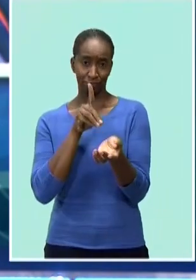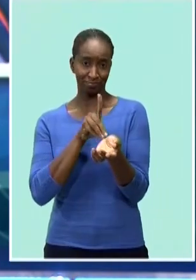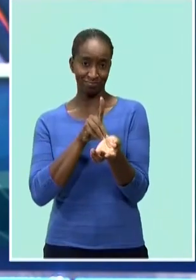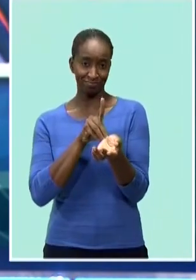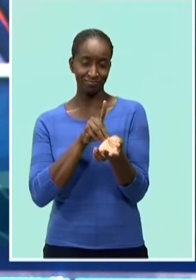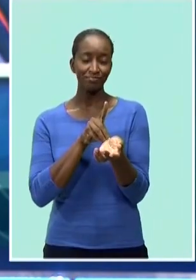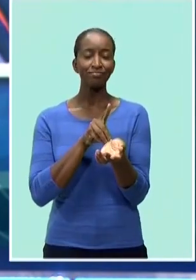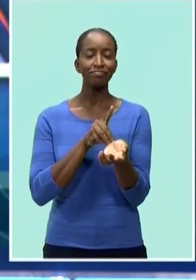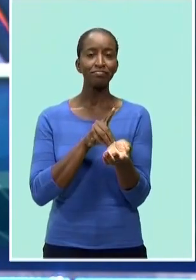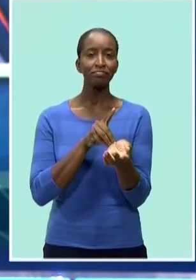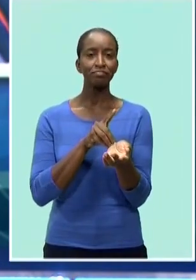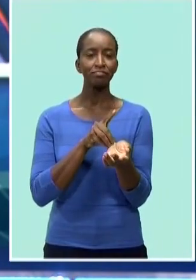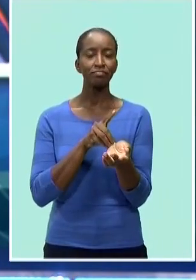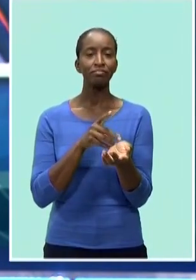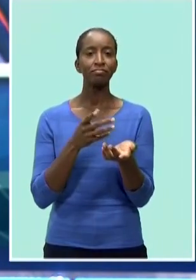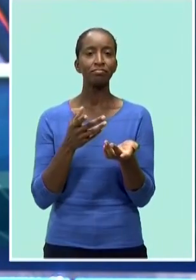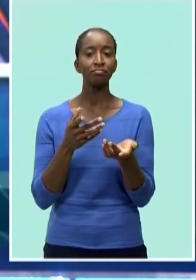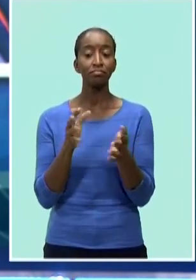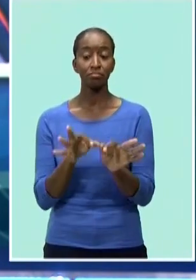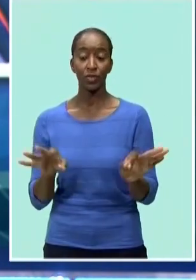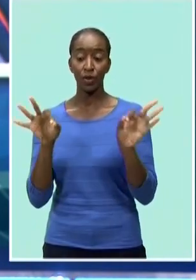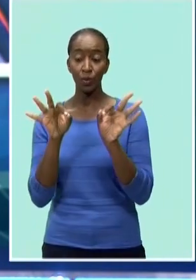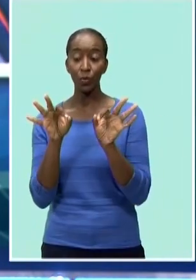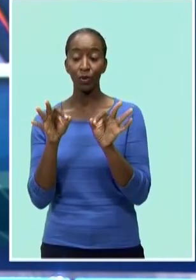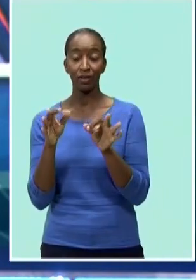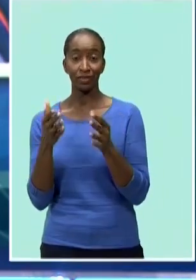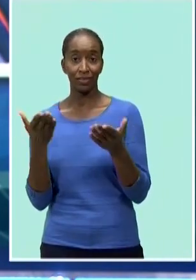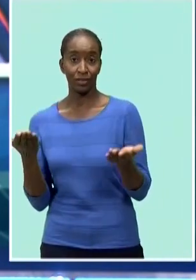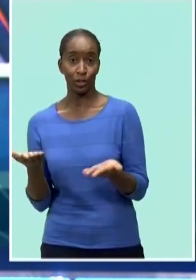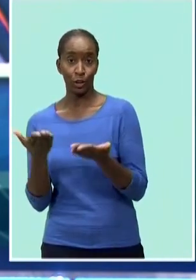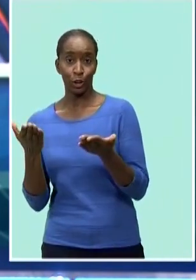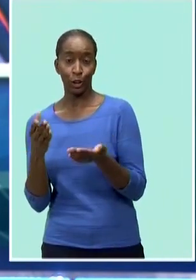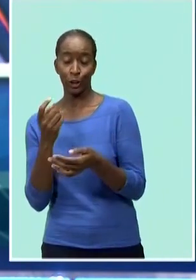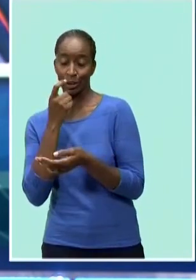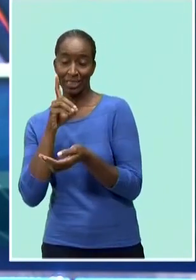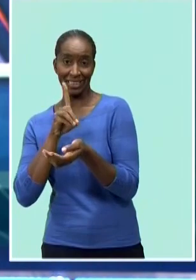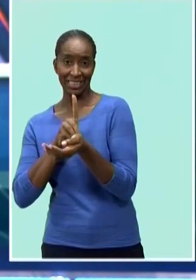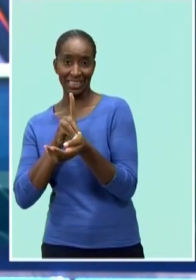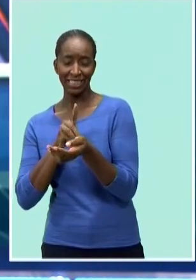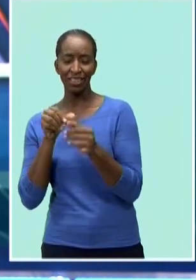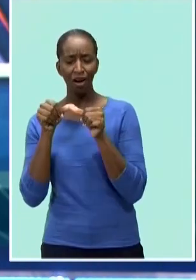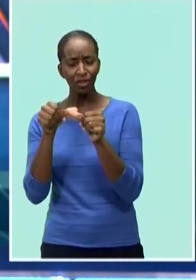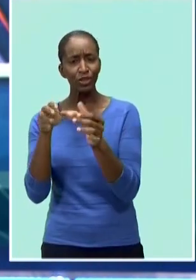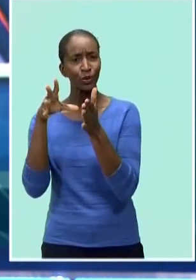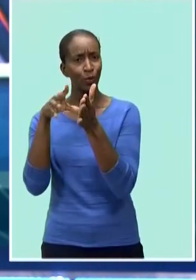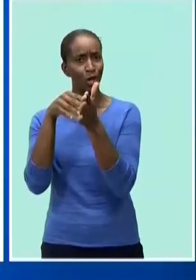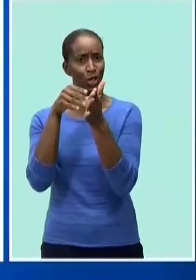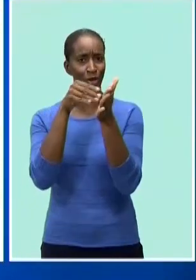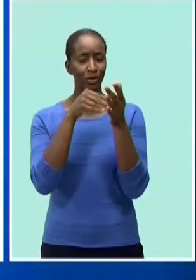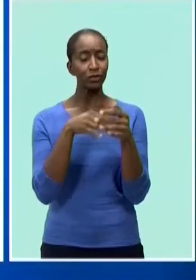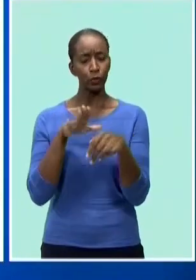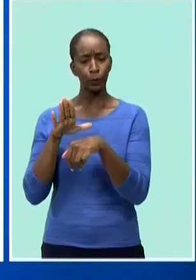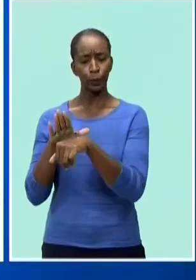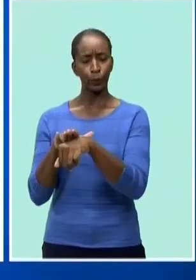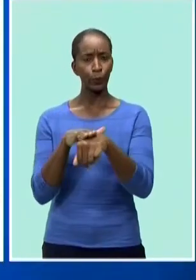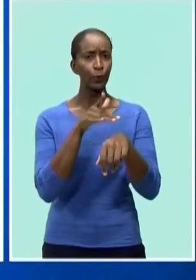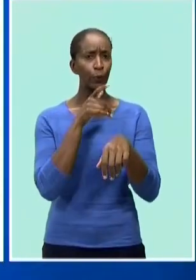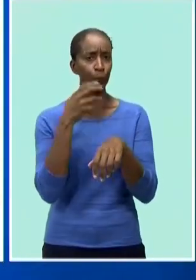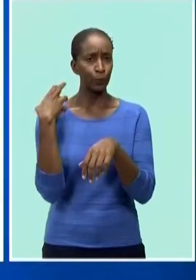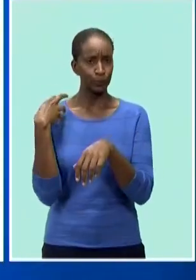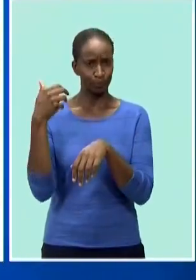if local practitioners do not take advantage of continuing education programs. This warning from chairman of the Caribbean Dental Program,